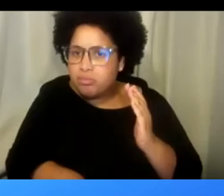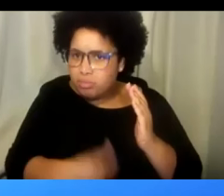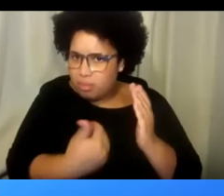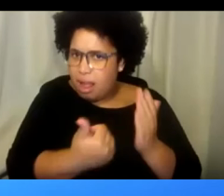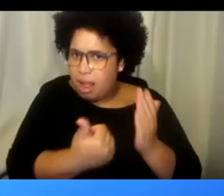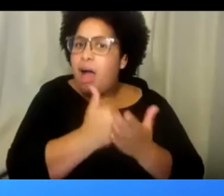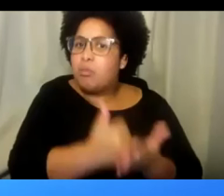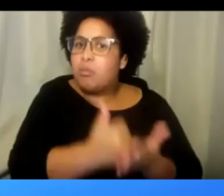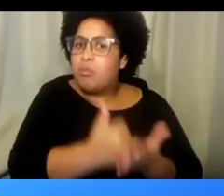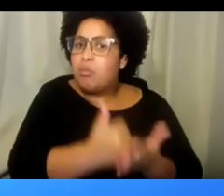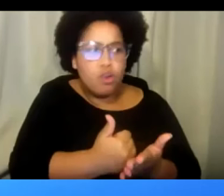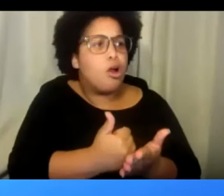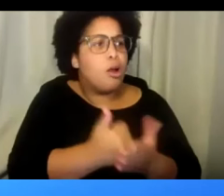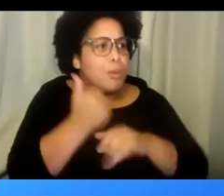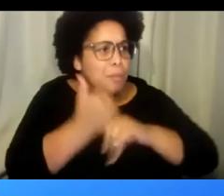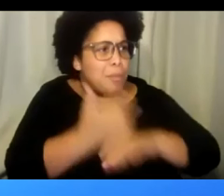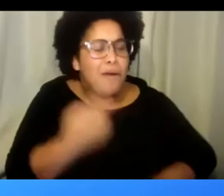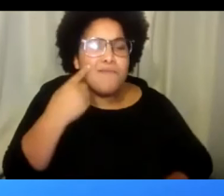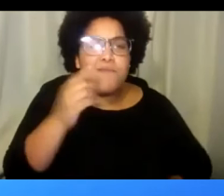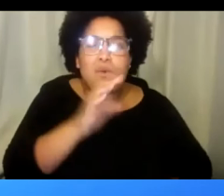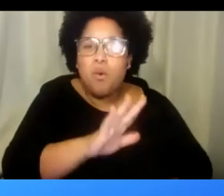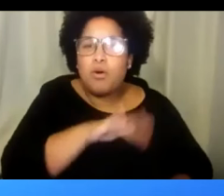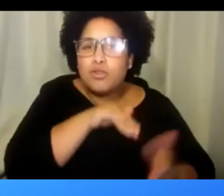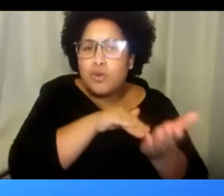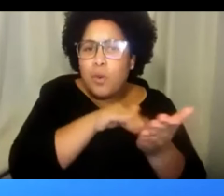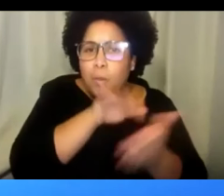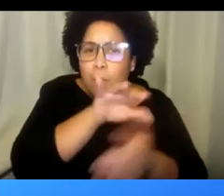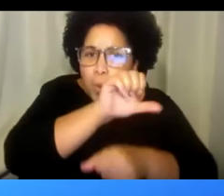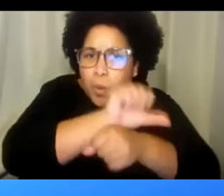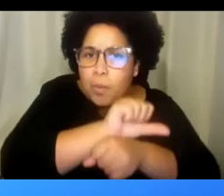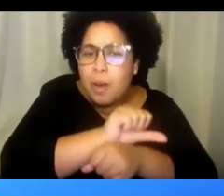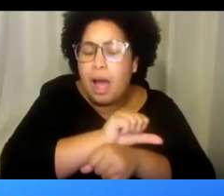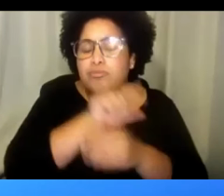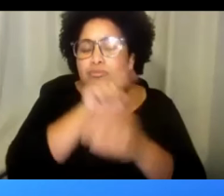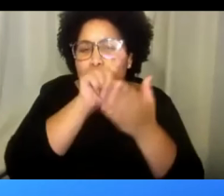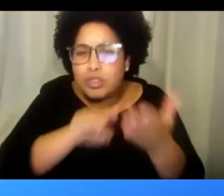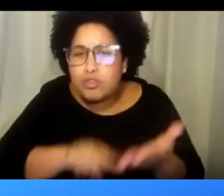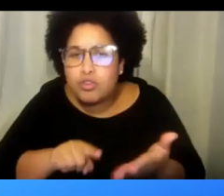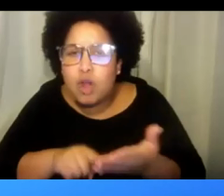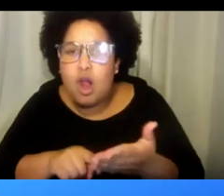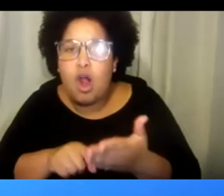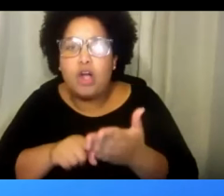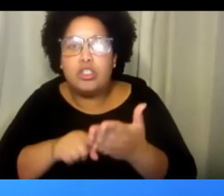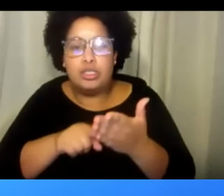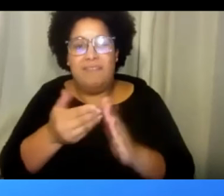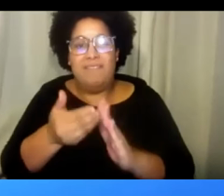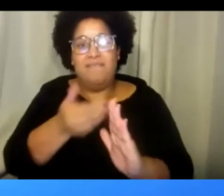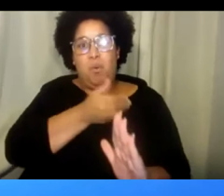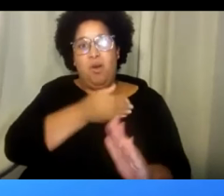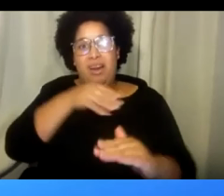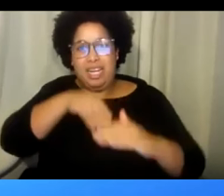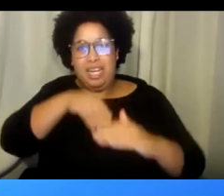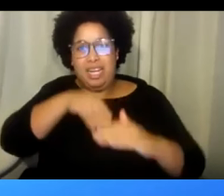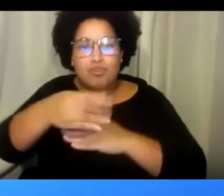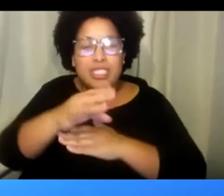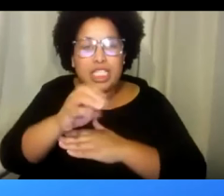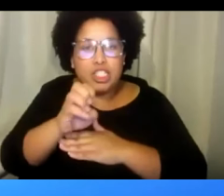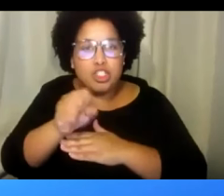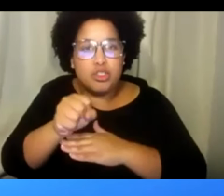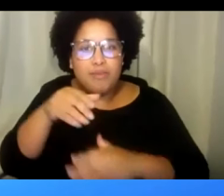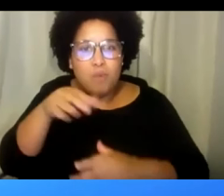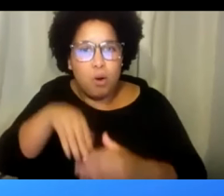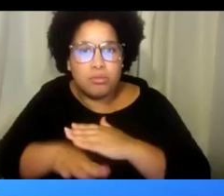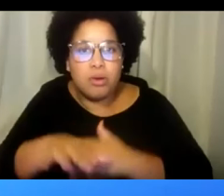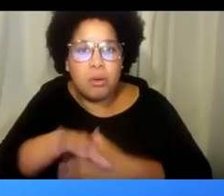her for her doctor's appointments. She's able to research procedures before going to her appointment.